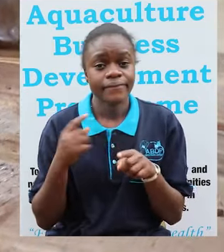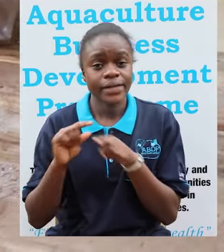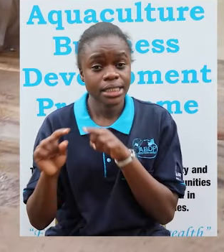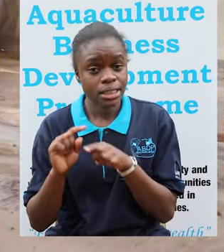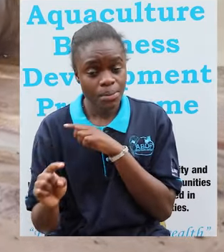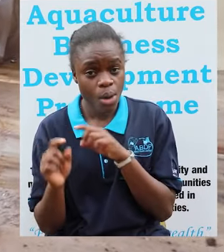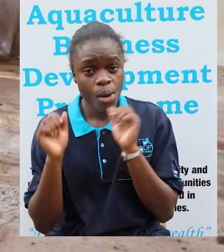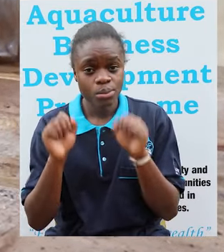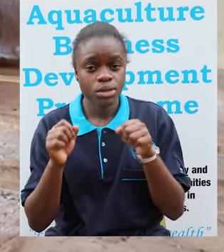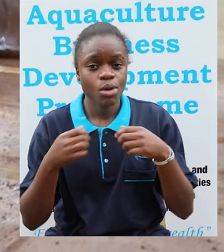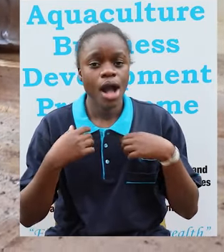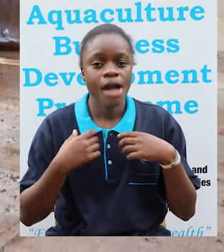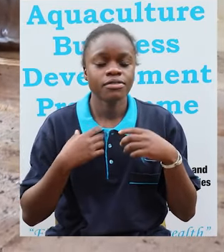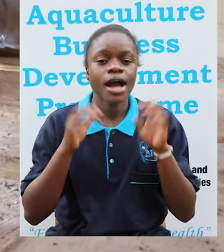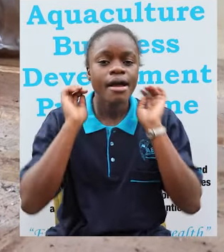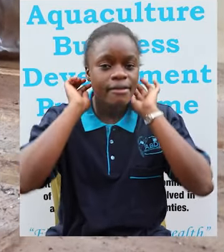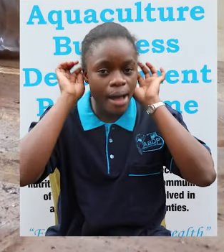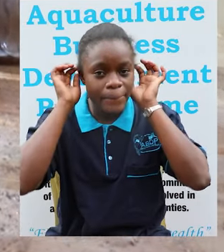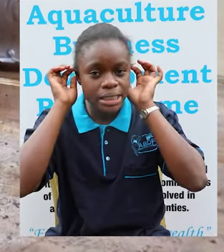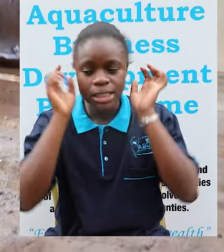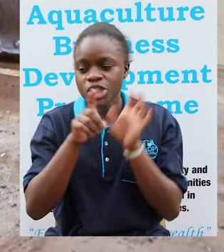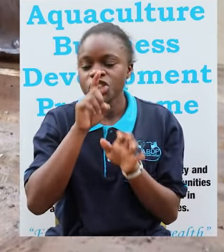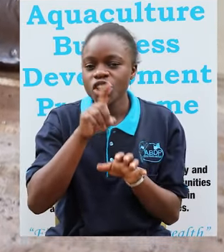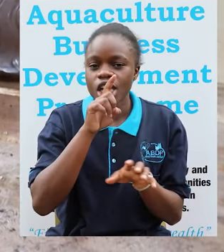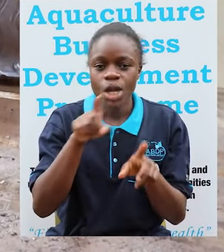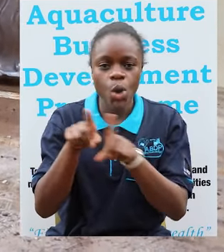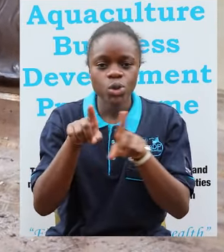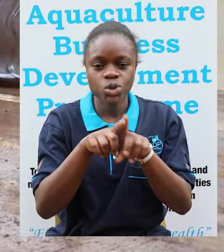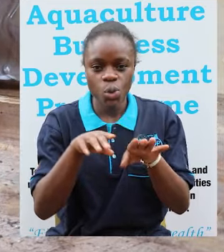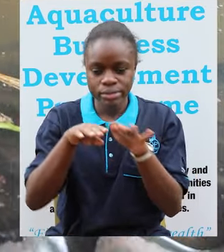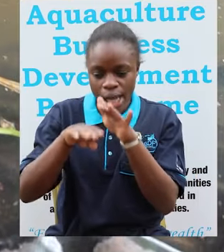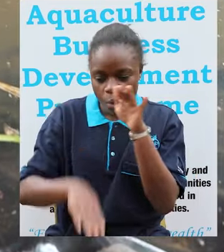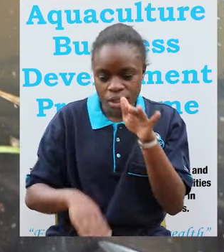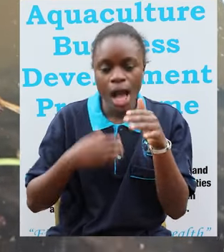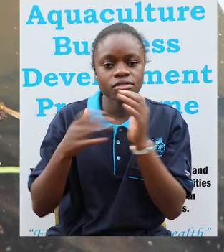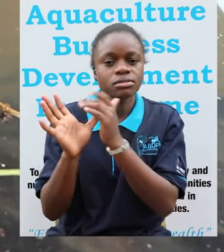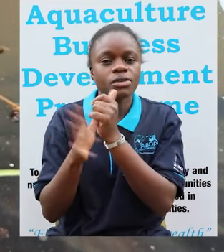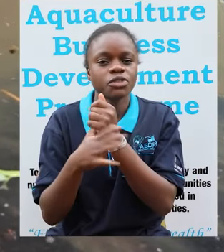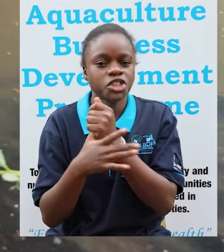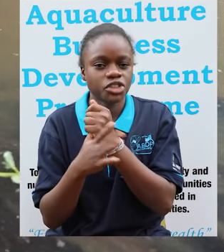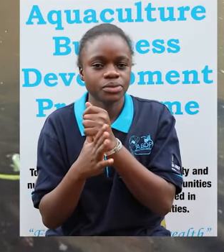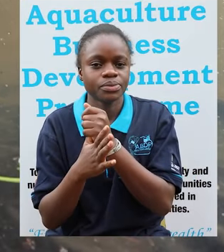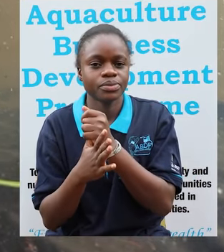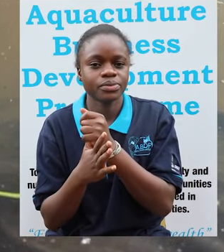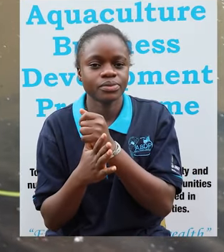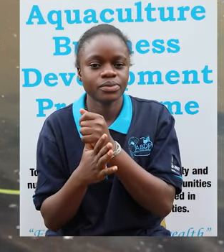keep either chicken or rabbits, like my garden has chicken. And then below, we have